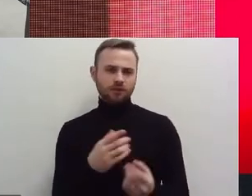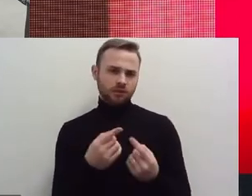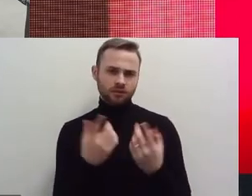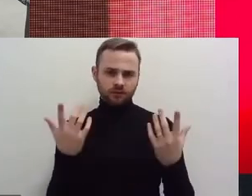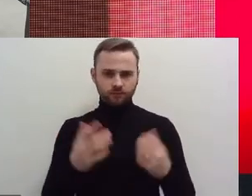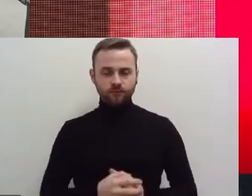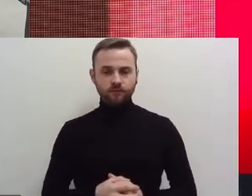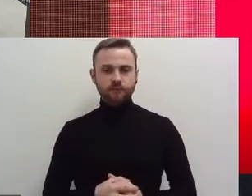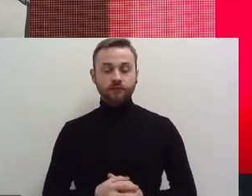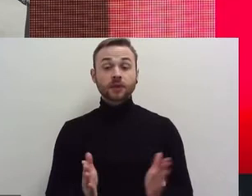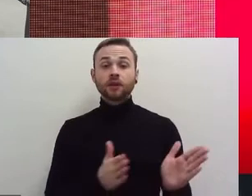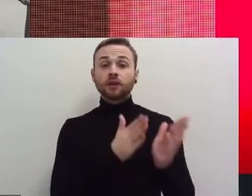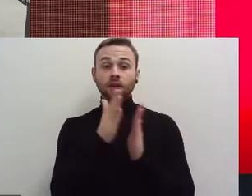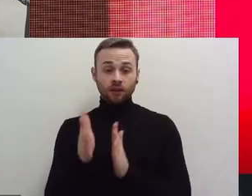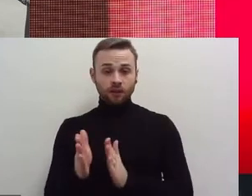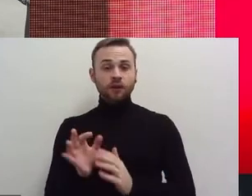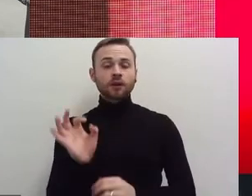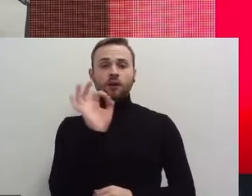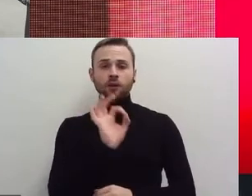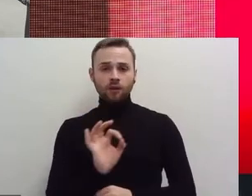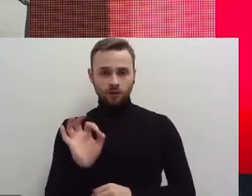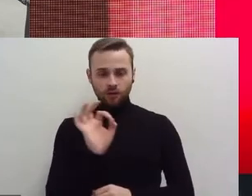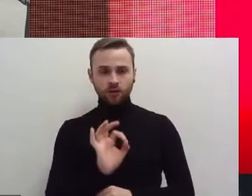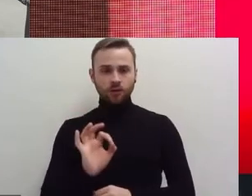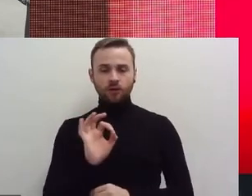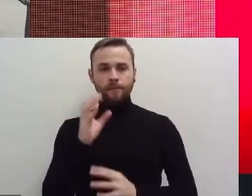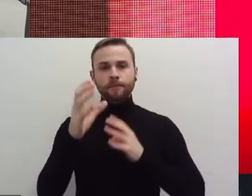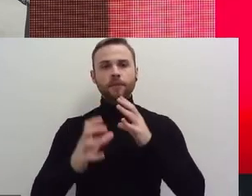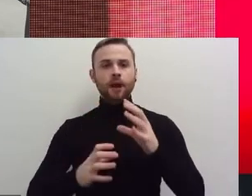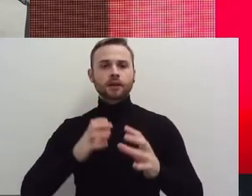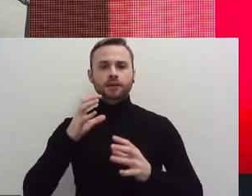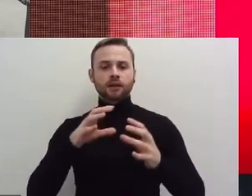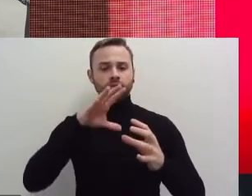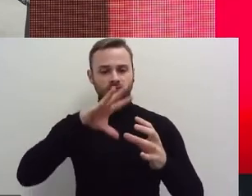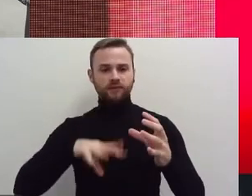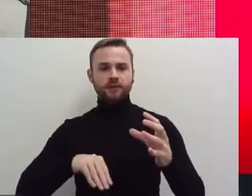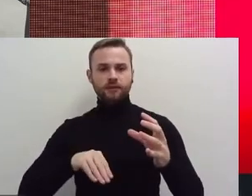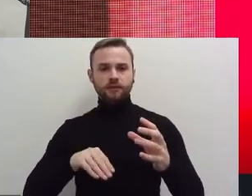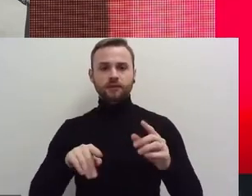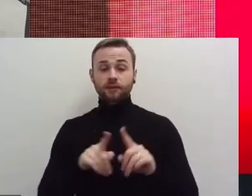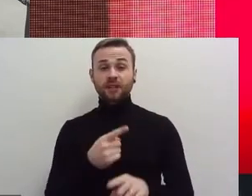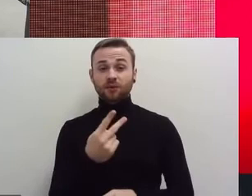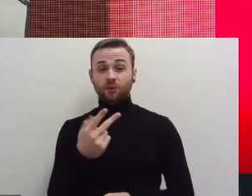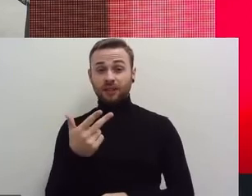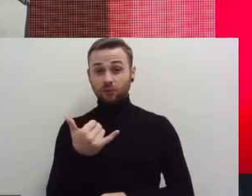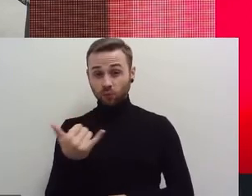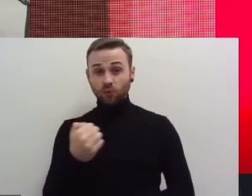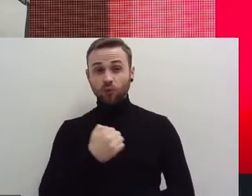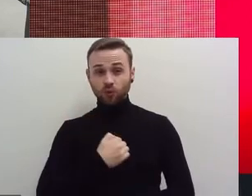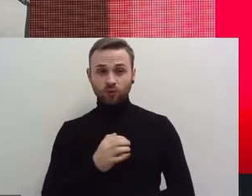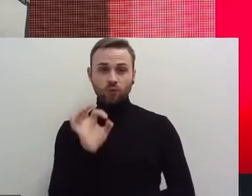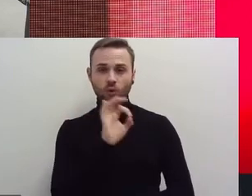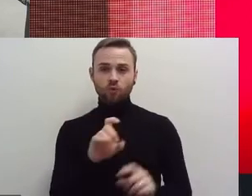have slowly for a few minutes had a chance to talk about schools, about mental health. Now the